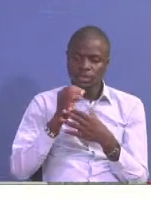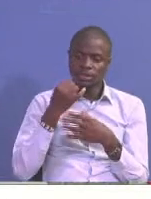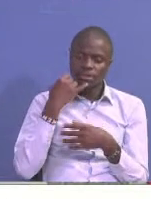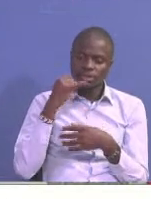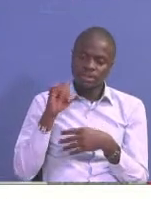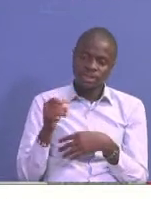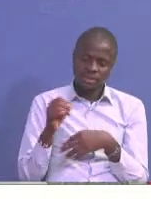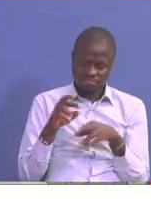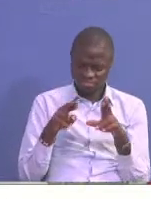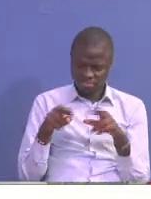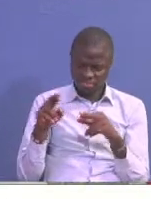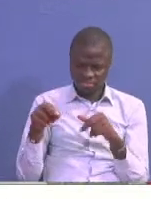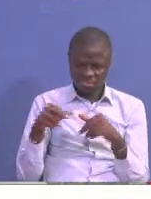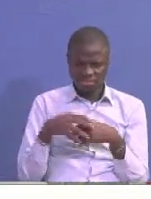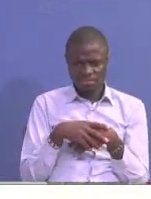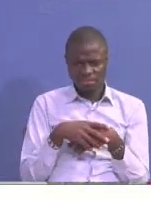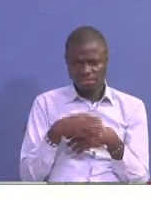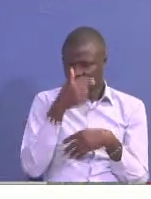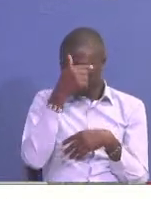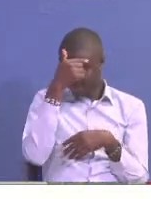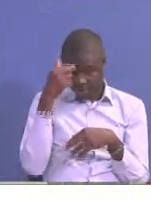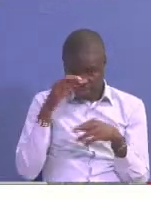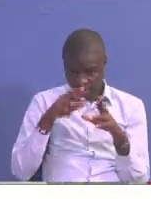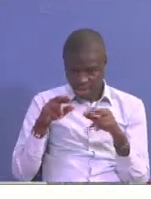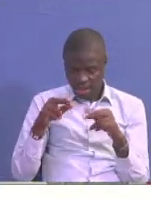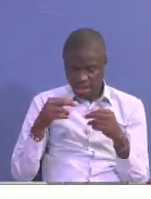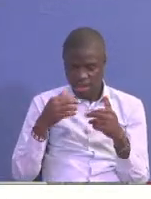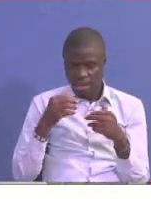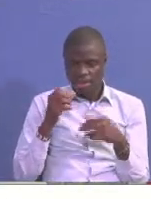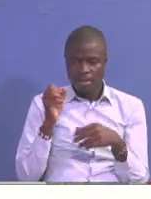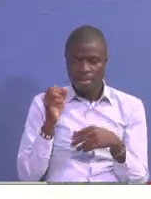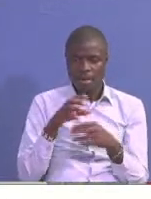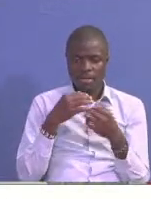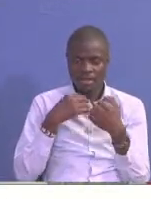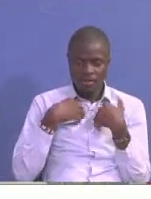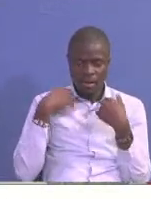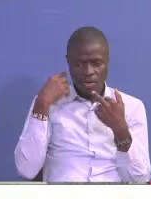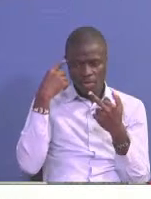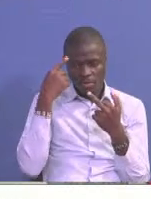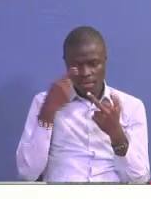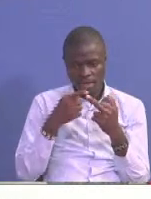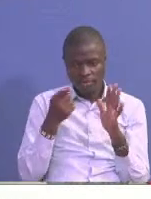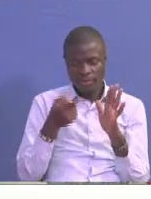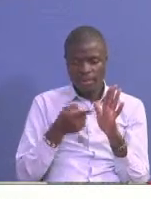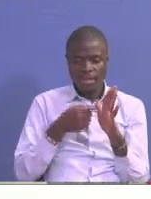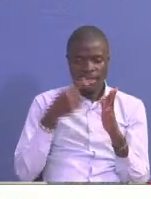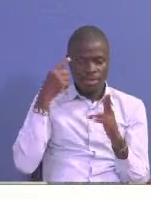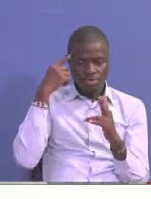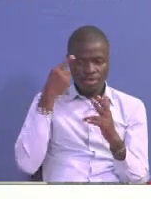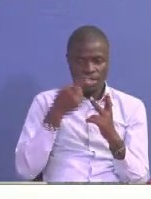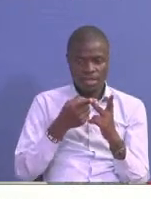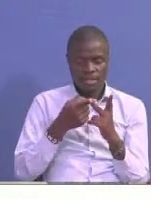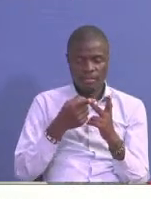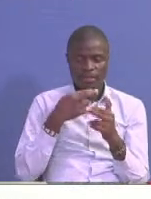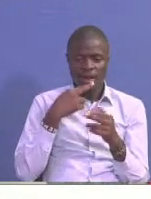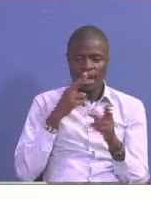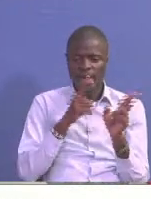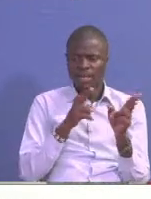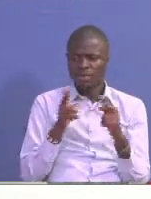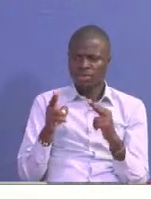a research? Because the research has to have an objective, and those objectives are